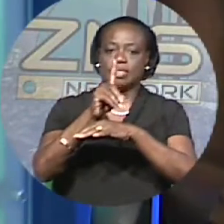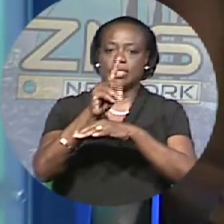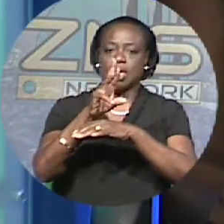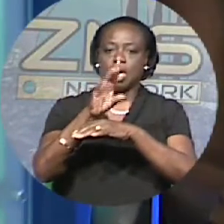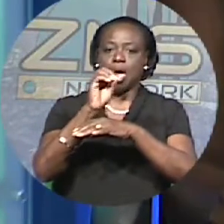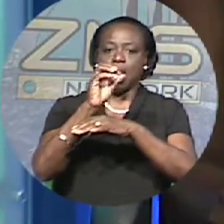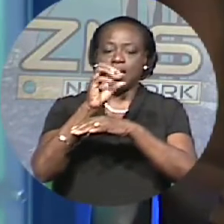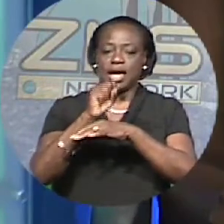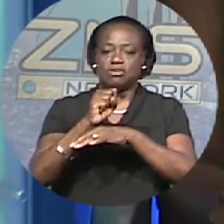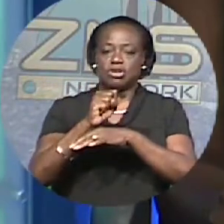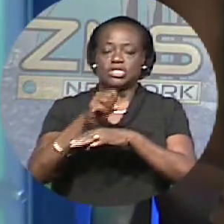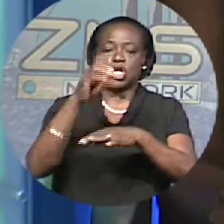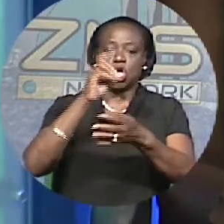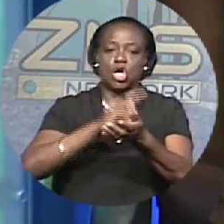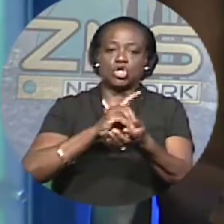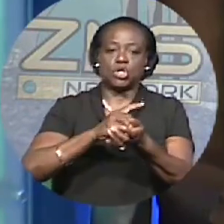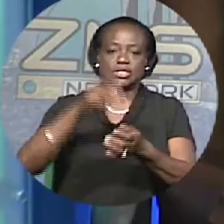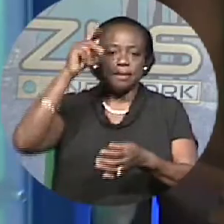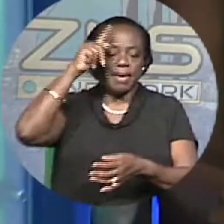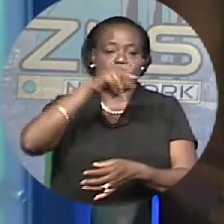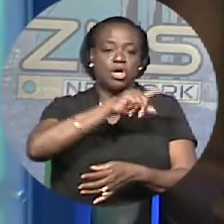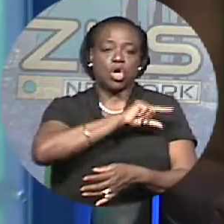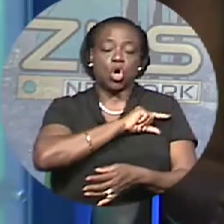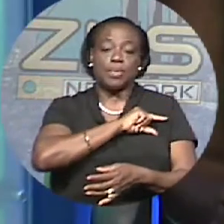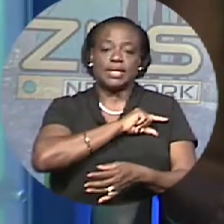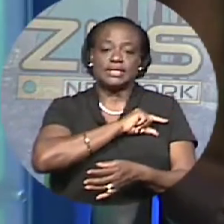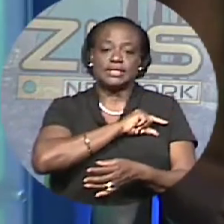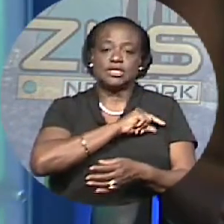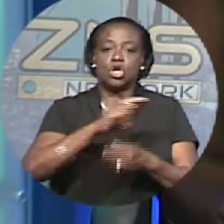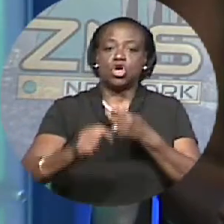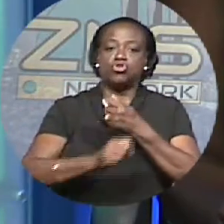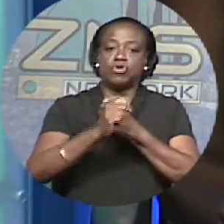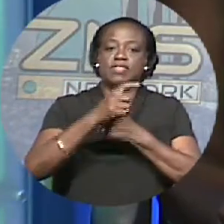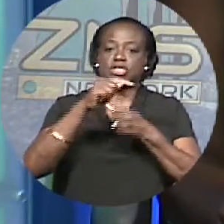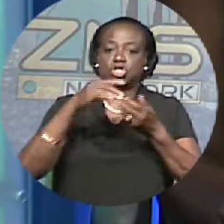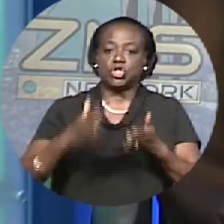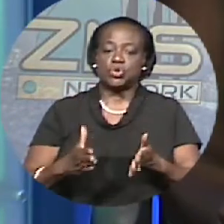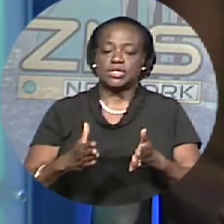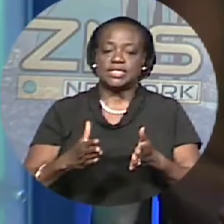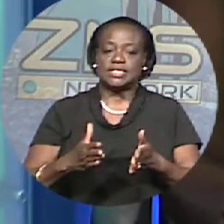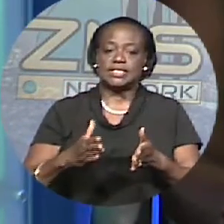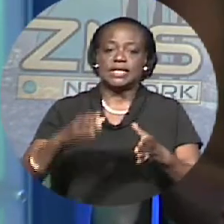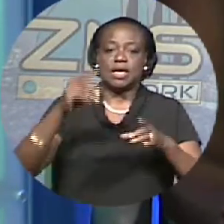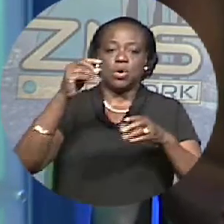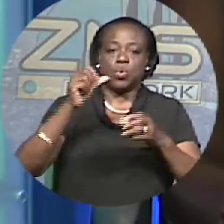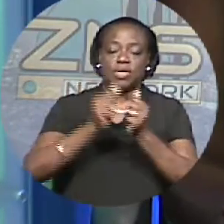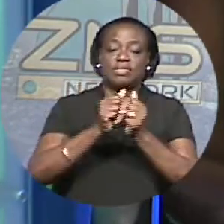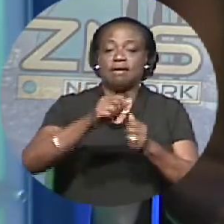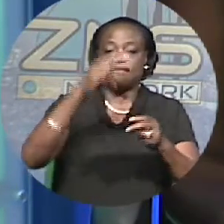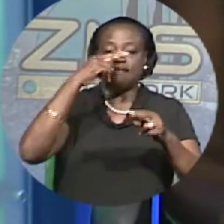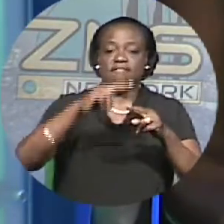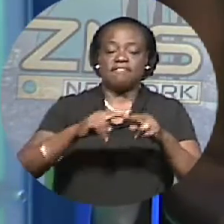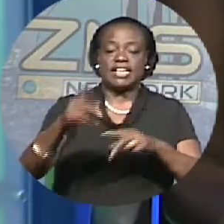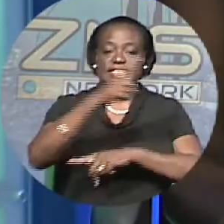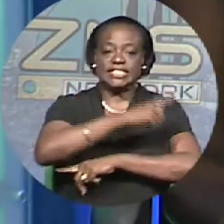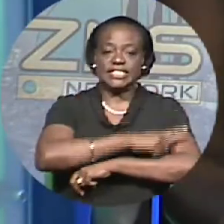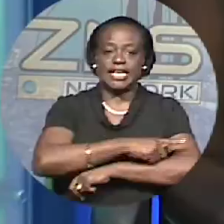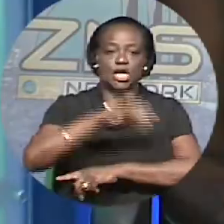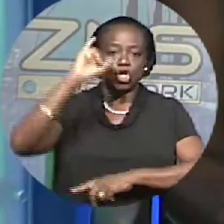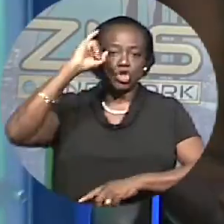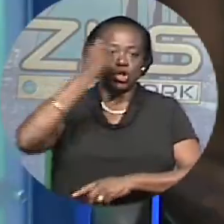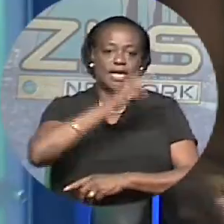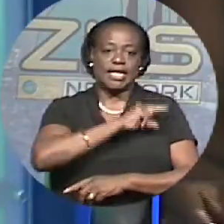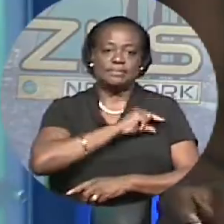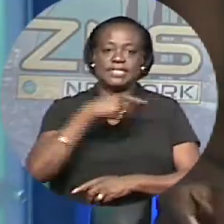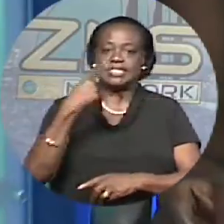Gomez, treated students there to a back-to-school jamboree at the regatta site in Morgan's Bluff. Our Julian Gibson was there and tells us the children were